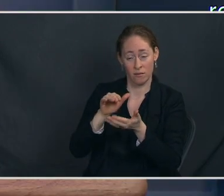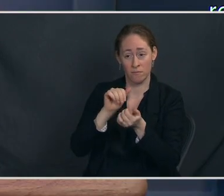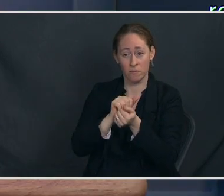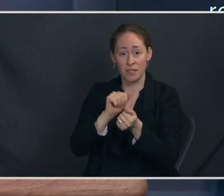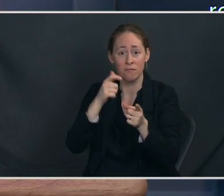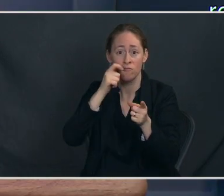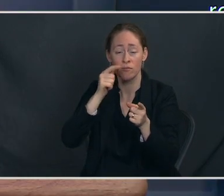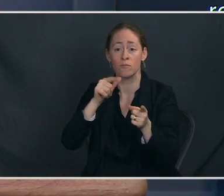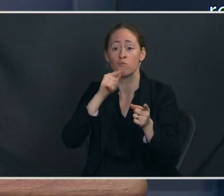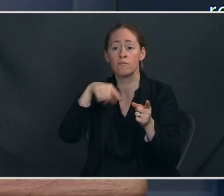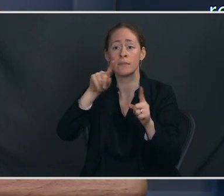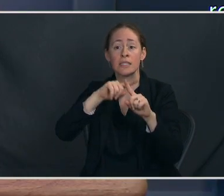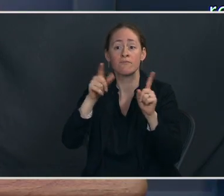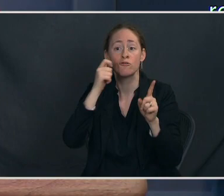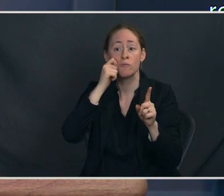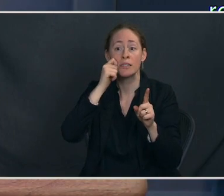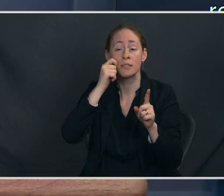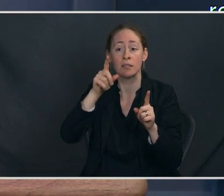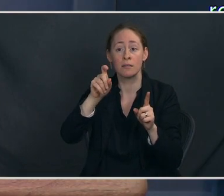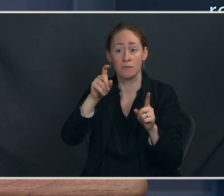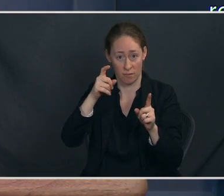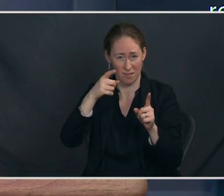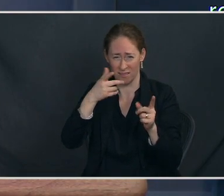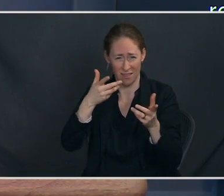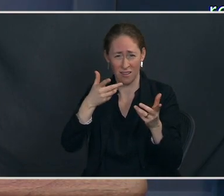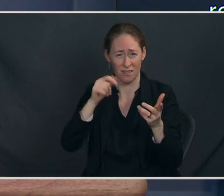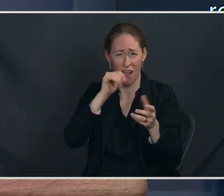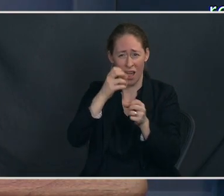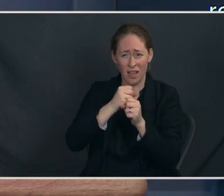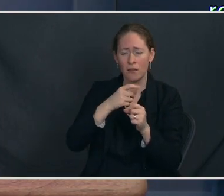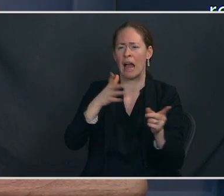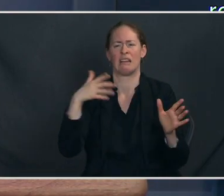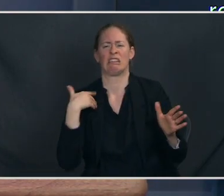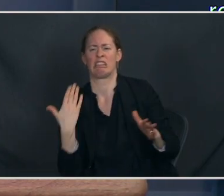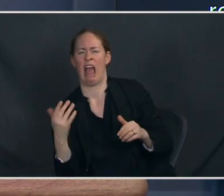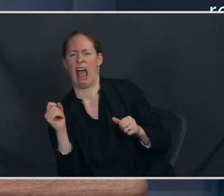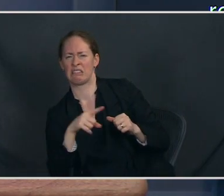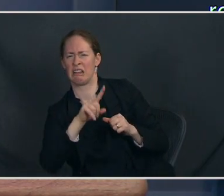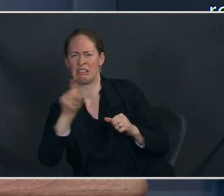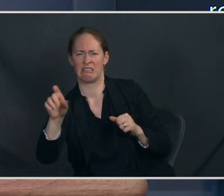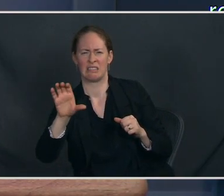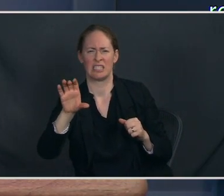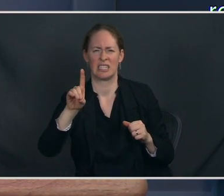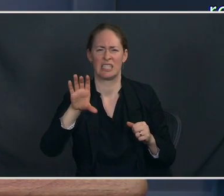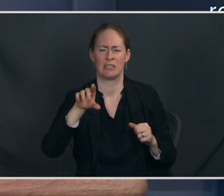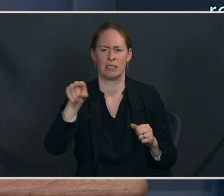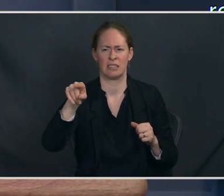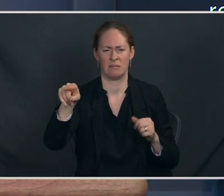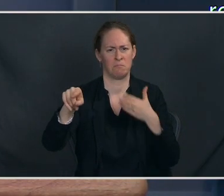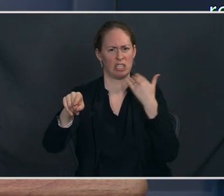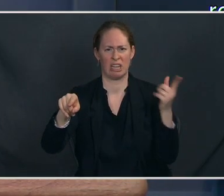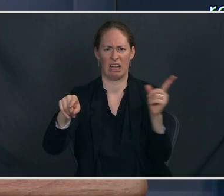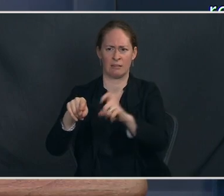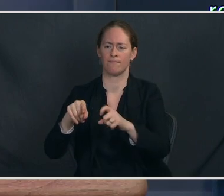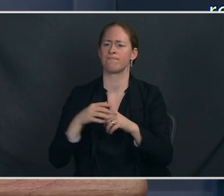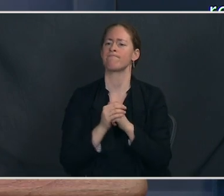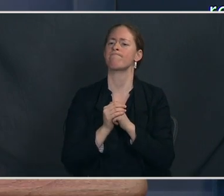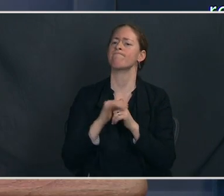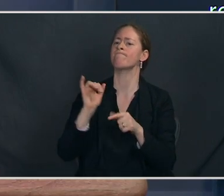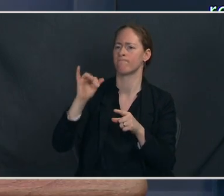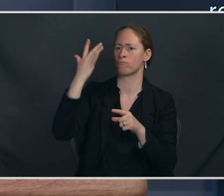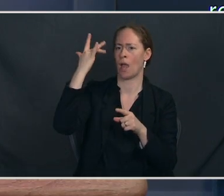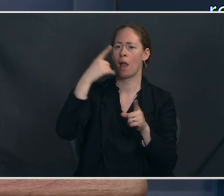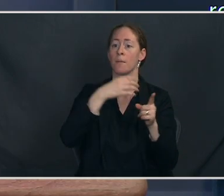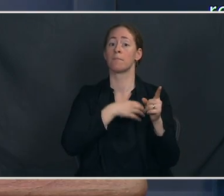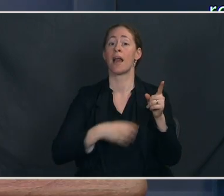I would refer you to the CDC, and I know they'll have their first briefing tomorrow, and that sounds like a great question to ask them. Susan Rice, she couldn't take all the questions, so maybe I'll